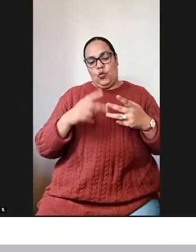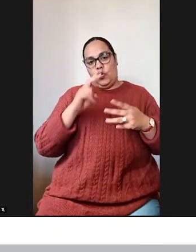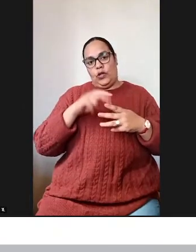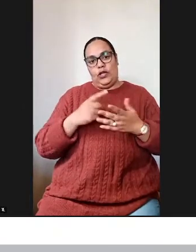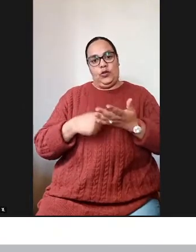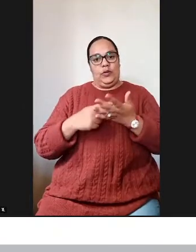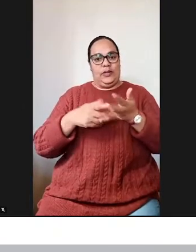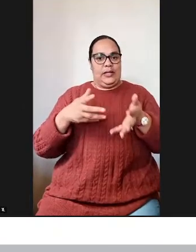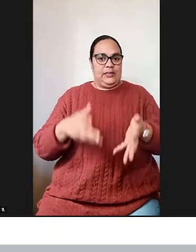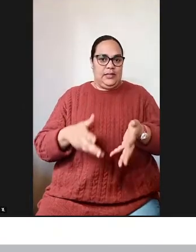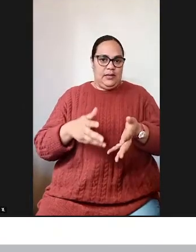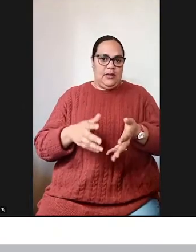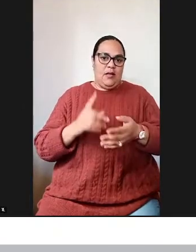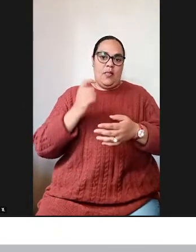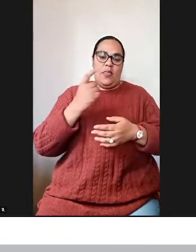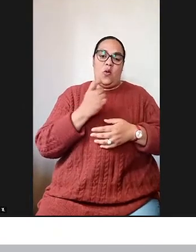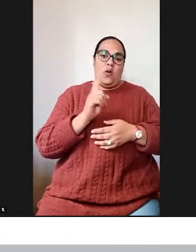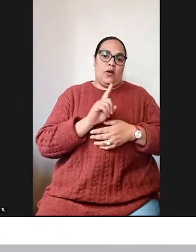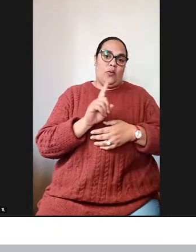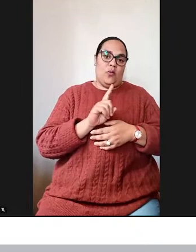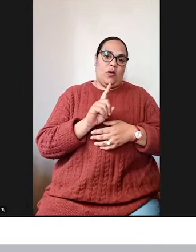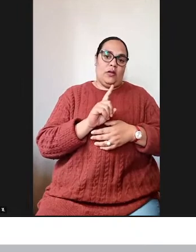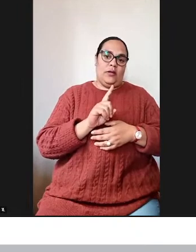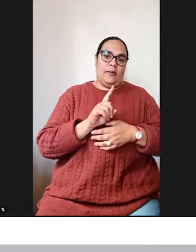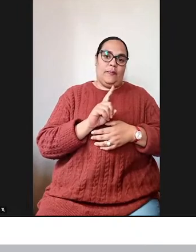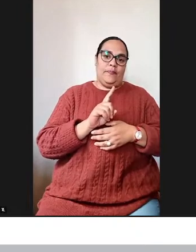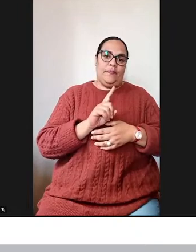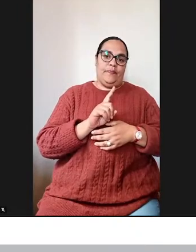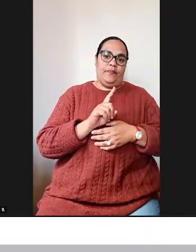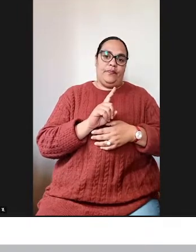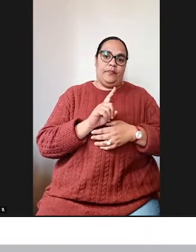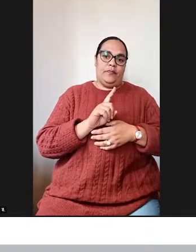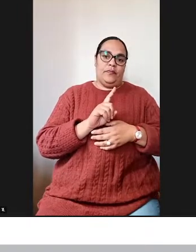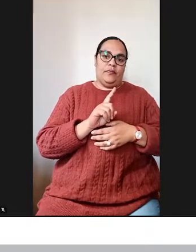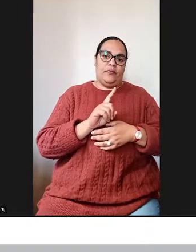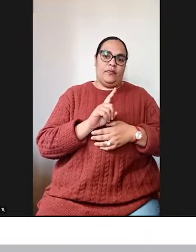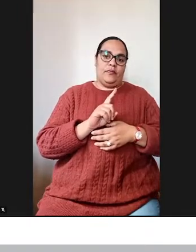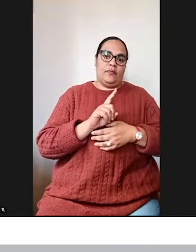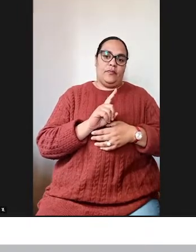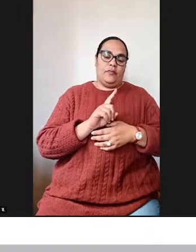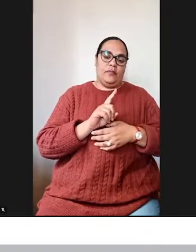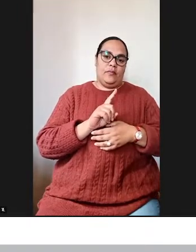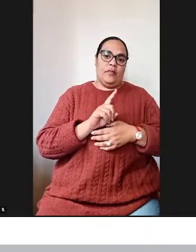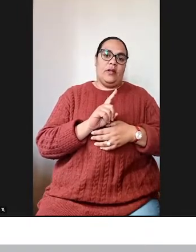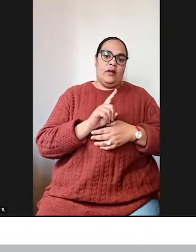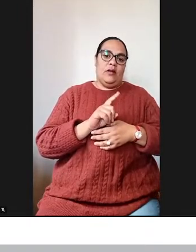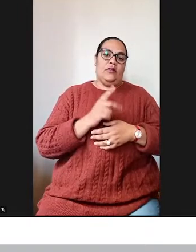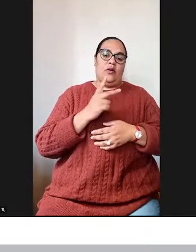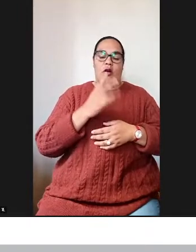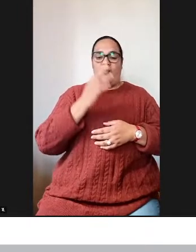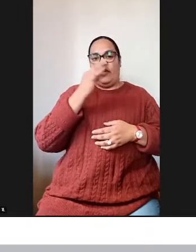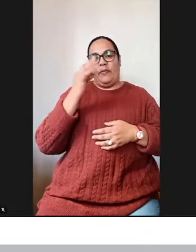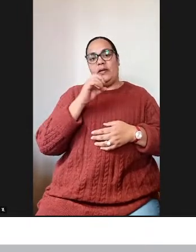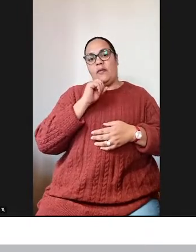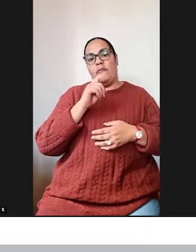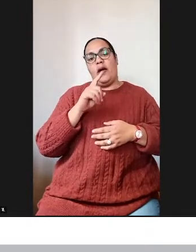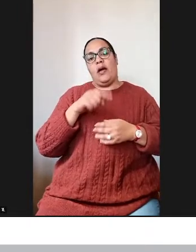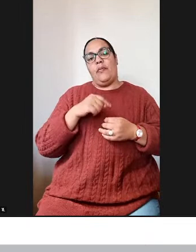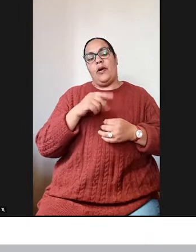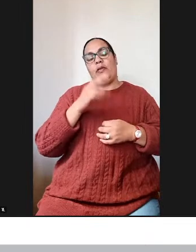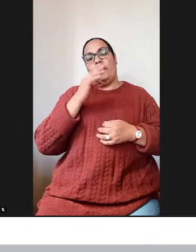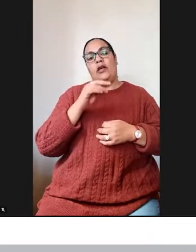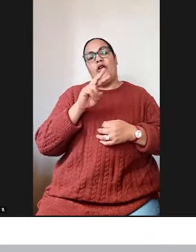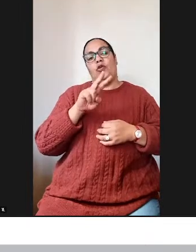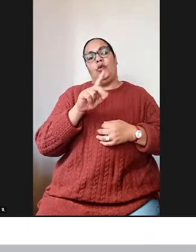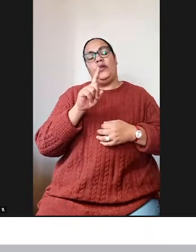with. The one is, or rather 2 sets of minutes of the meeting of the 21st of